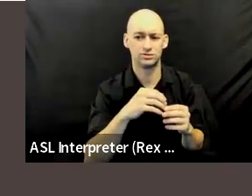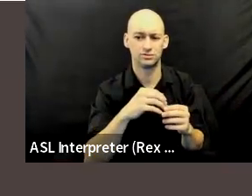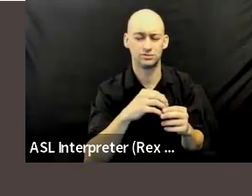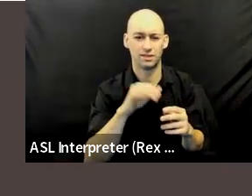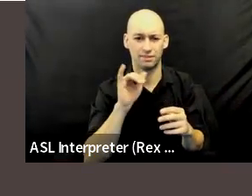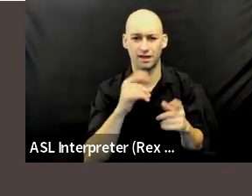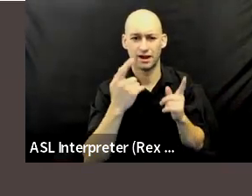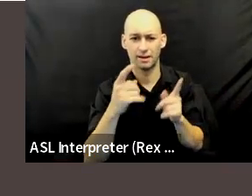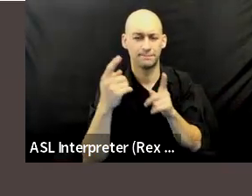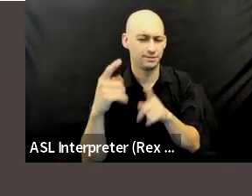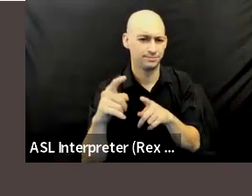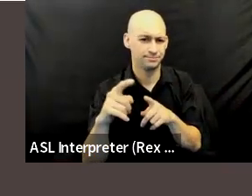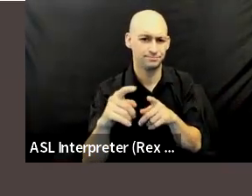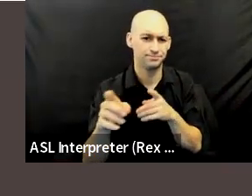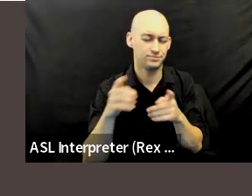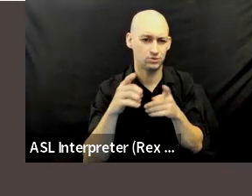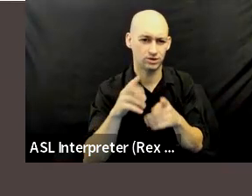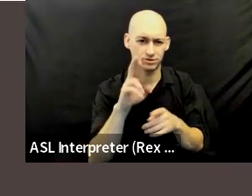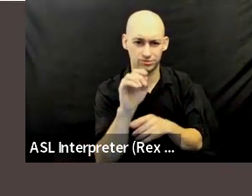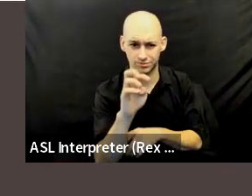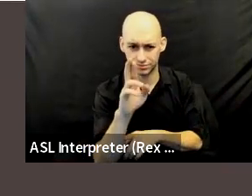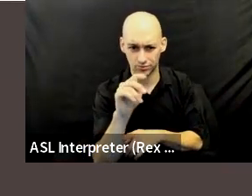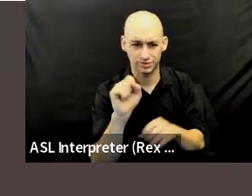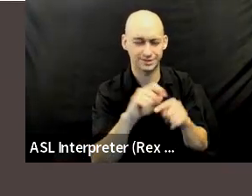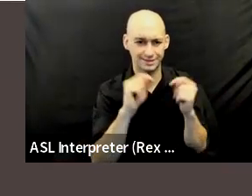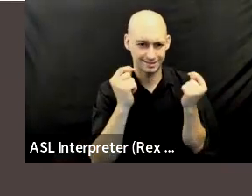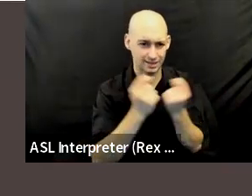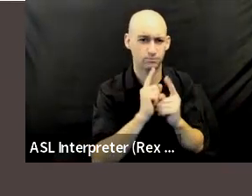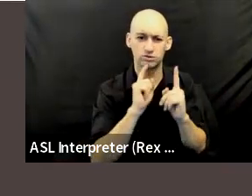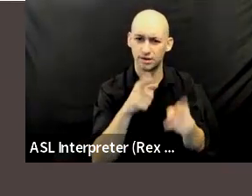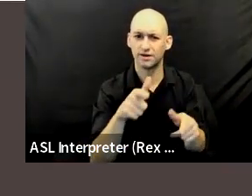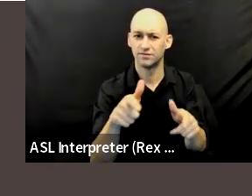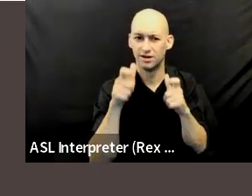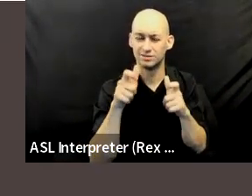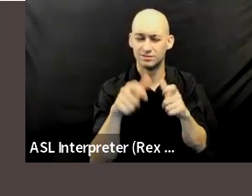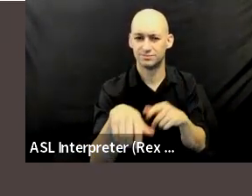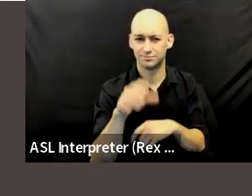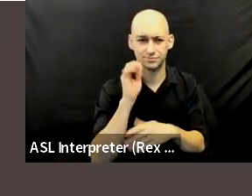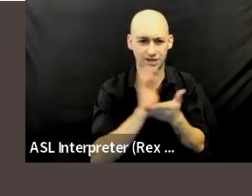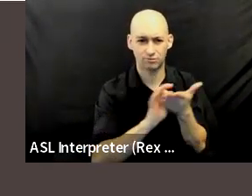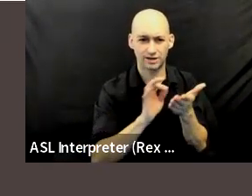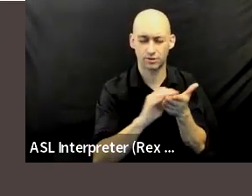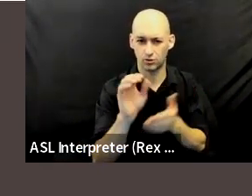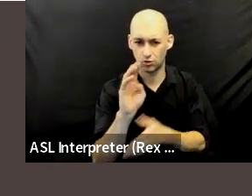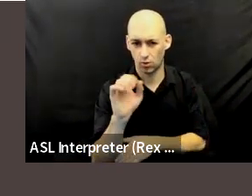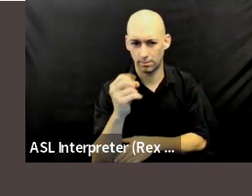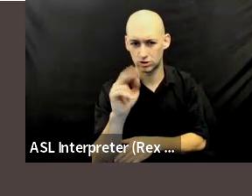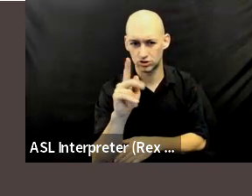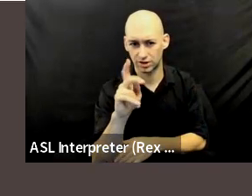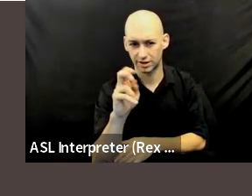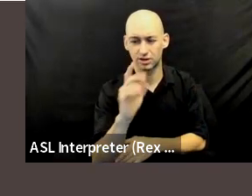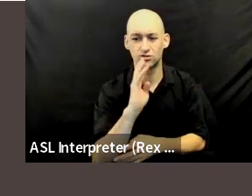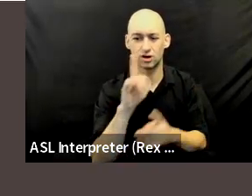done. Director Roberts' team responded quickly, and Secretary Omishakin talked about the